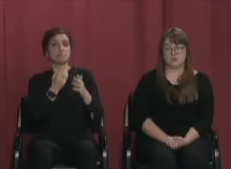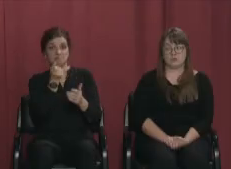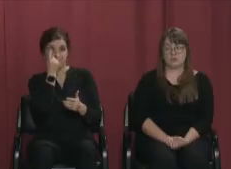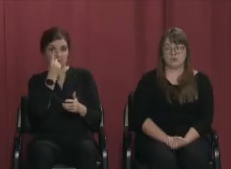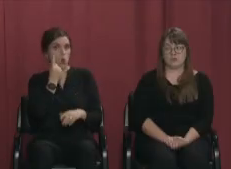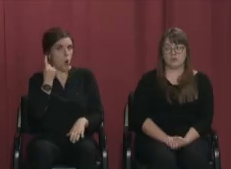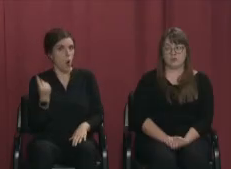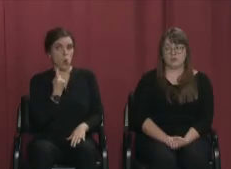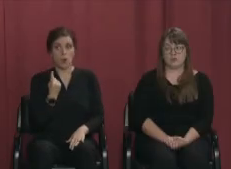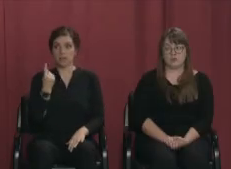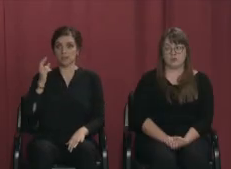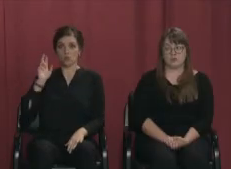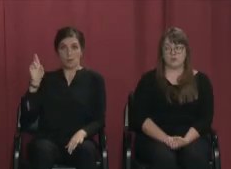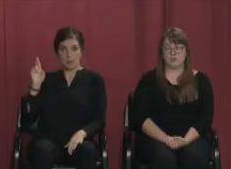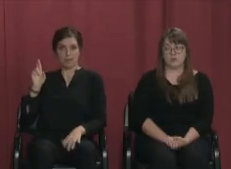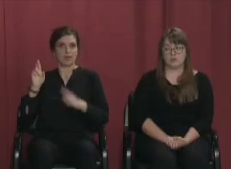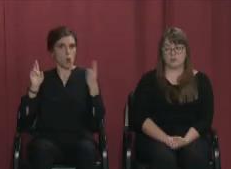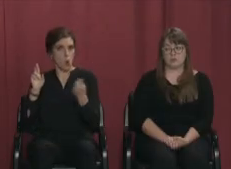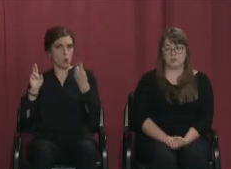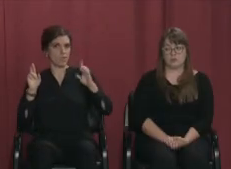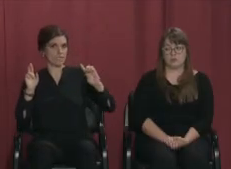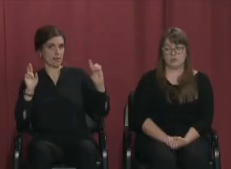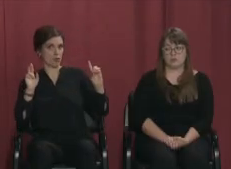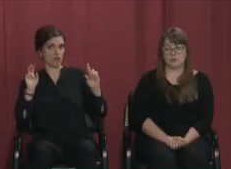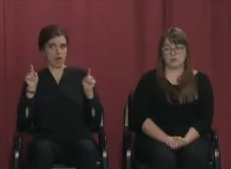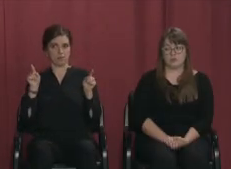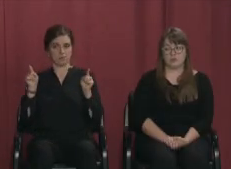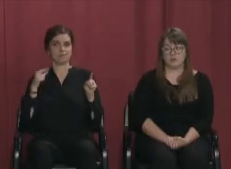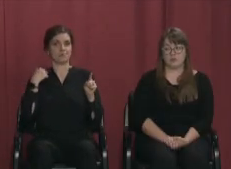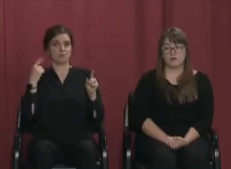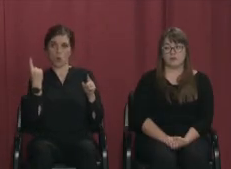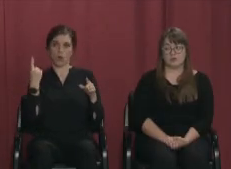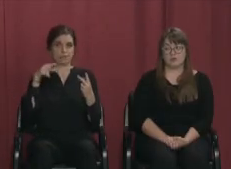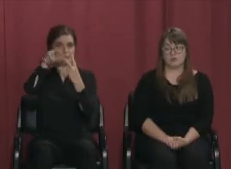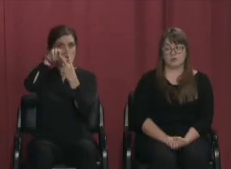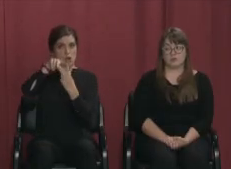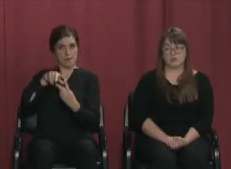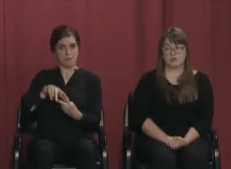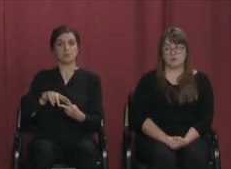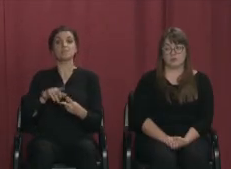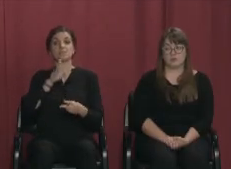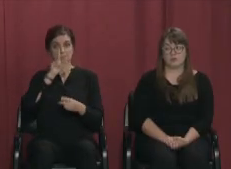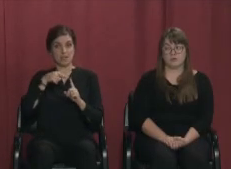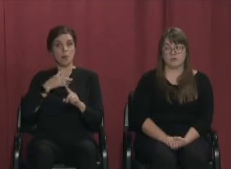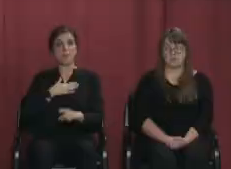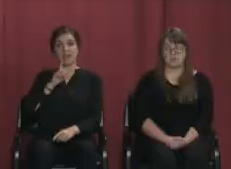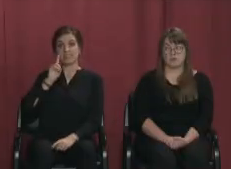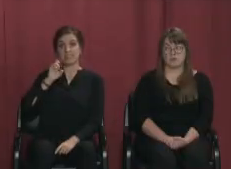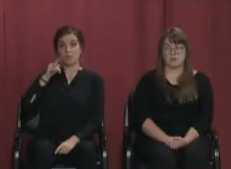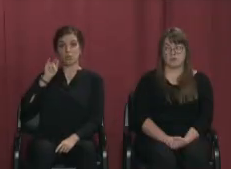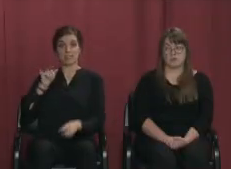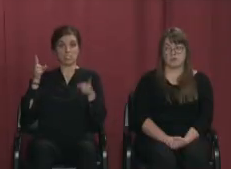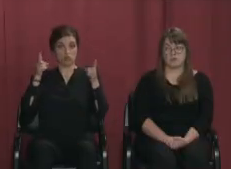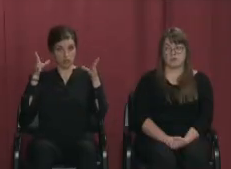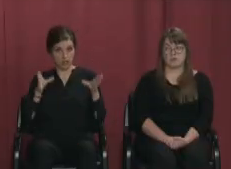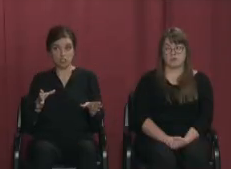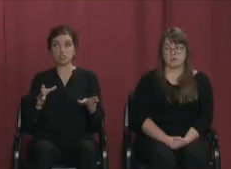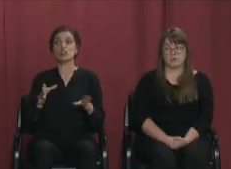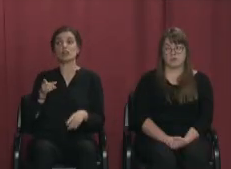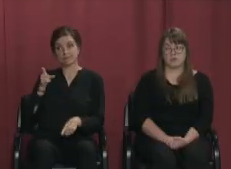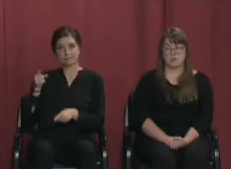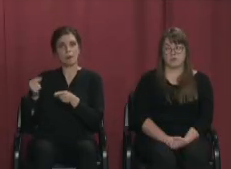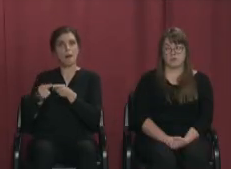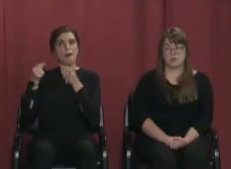always a Democrat. We are always paired up. You talked about my Deputy Director. They are the opposite party that I am, and